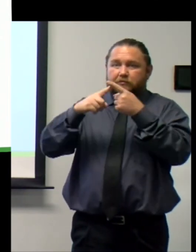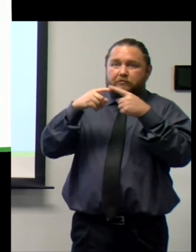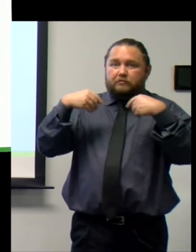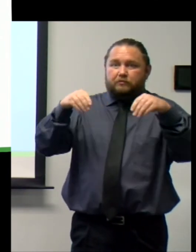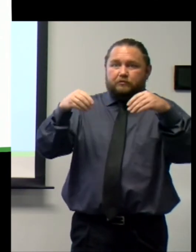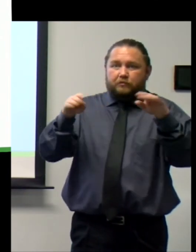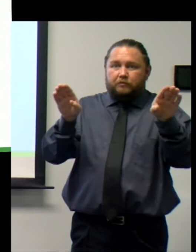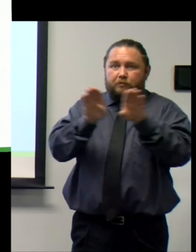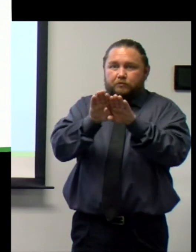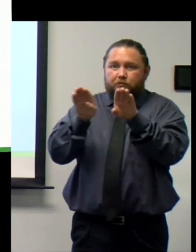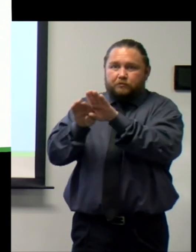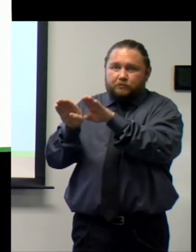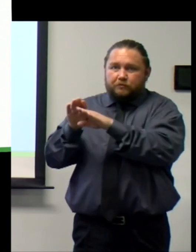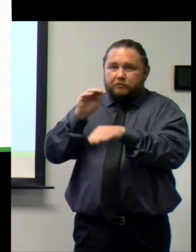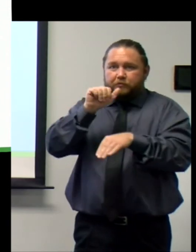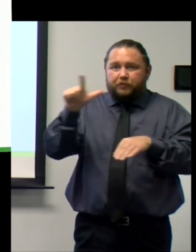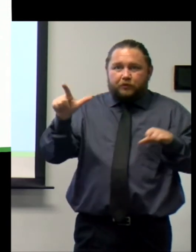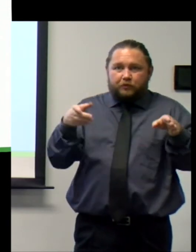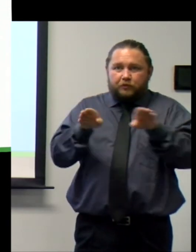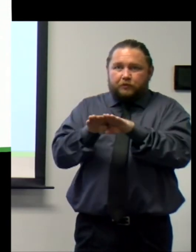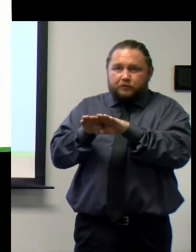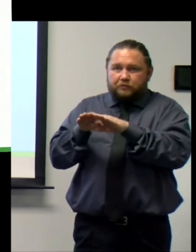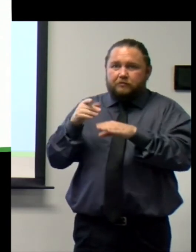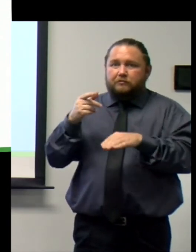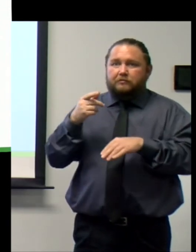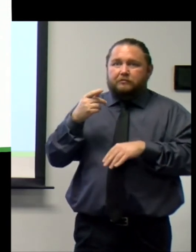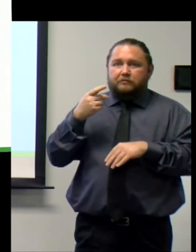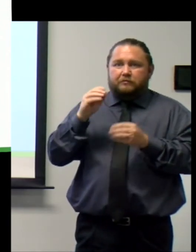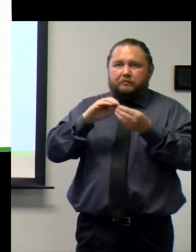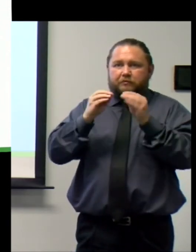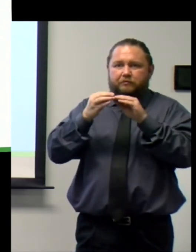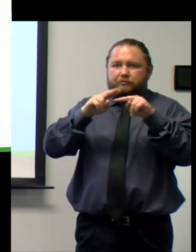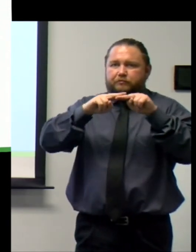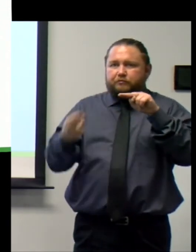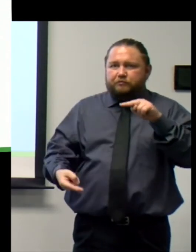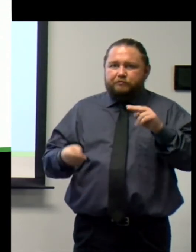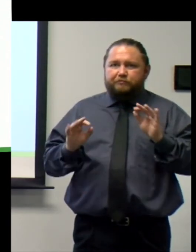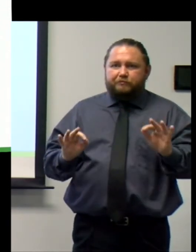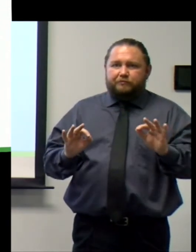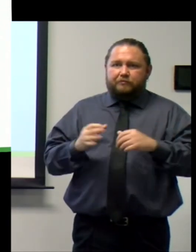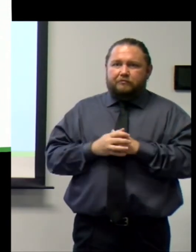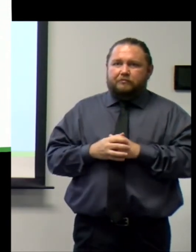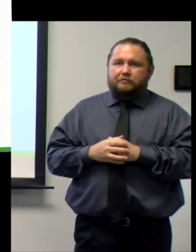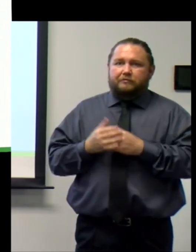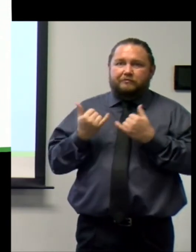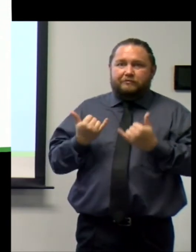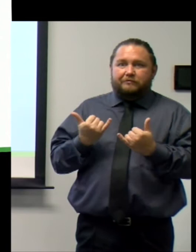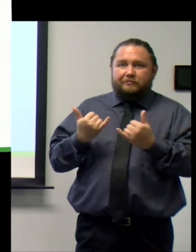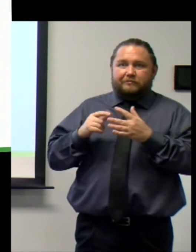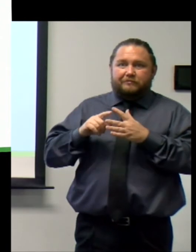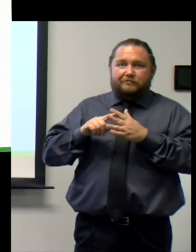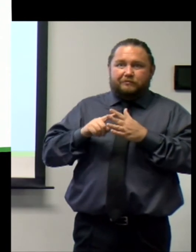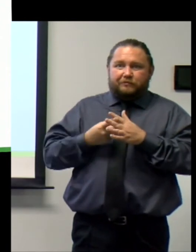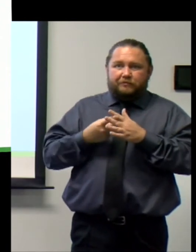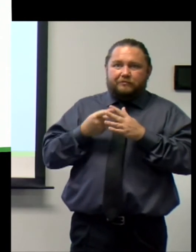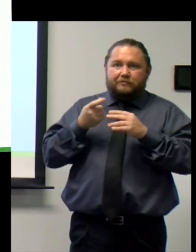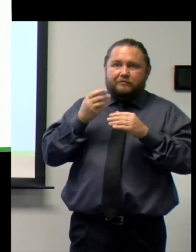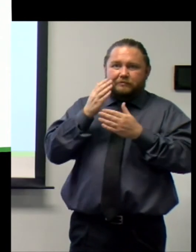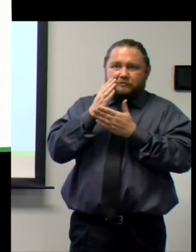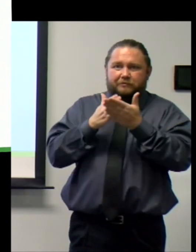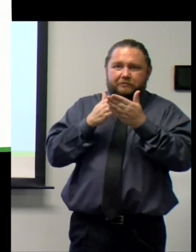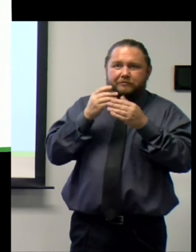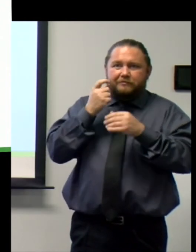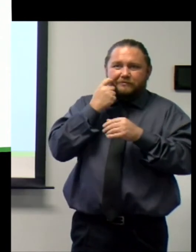Google mobility app of where people are and where we're starting to see some concentration of folks as we go back to work, as